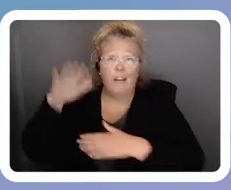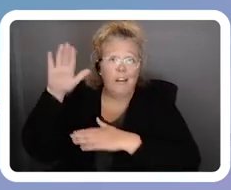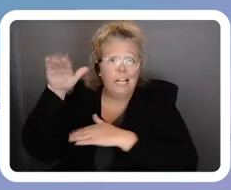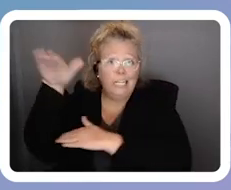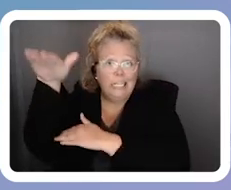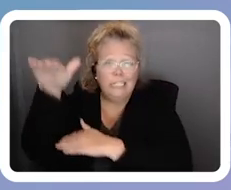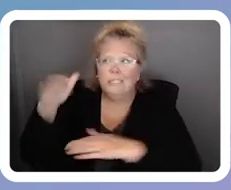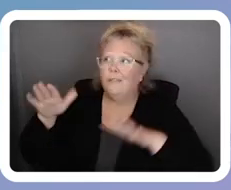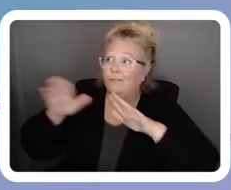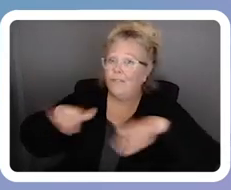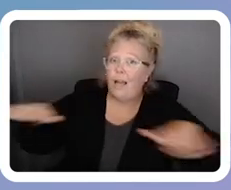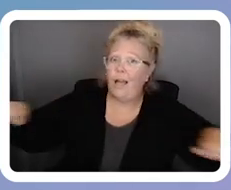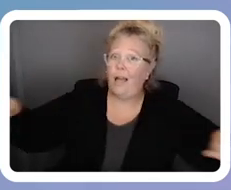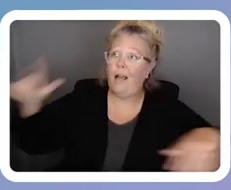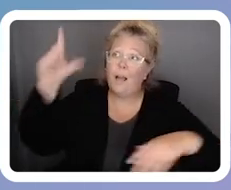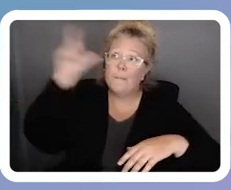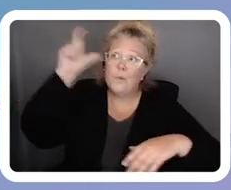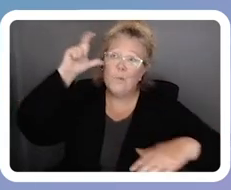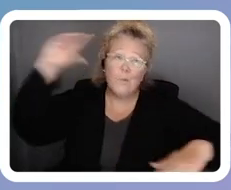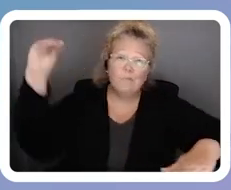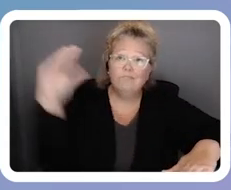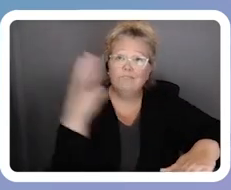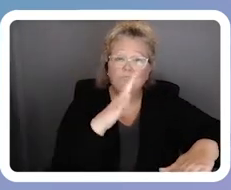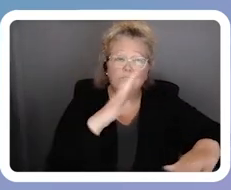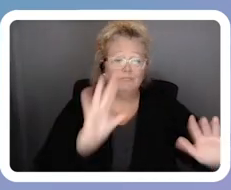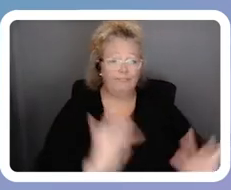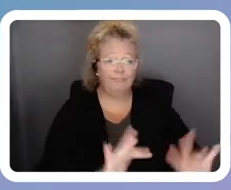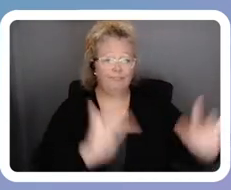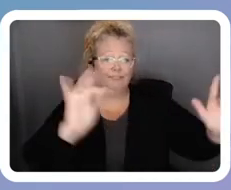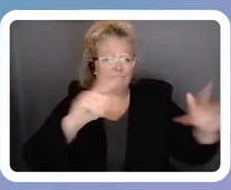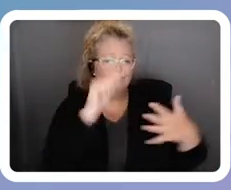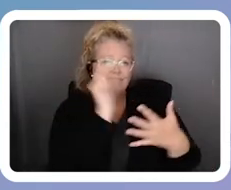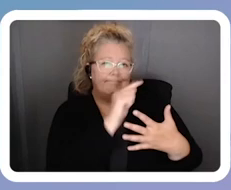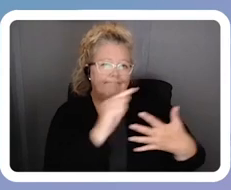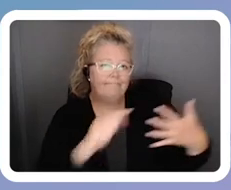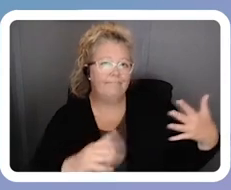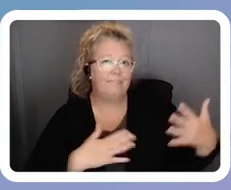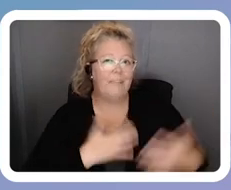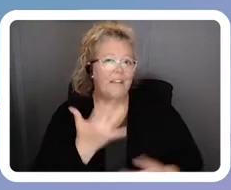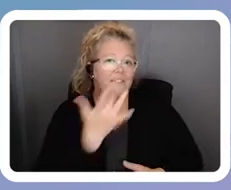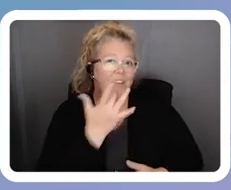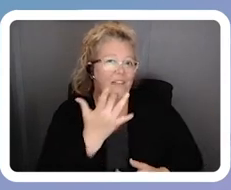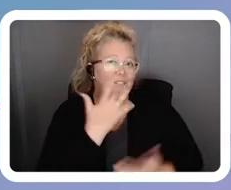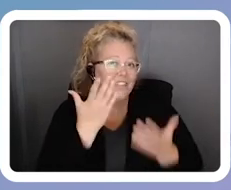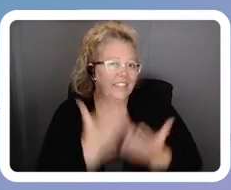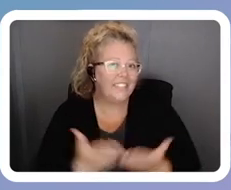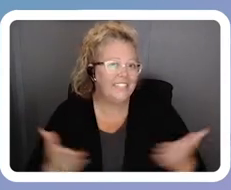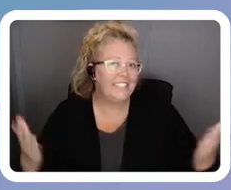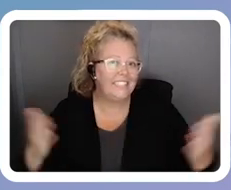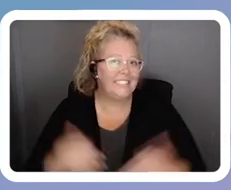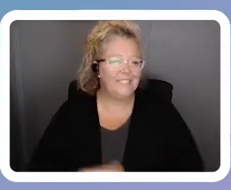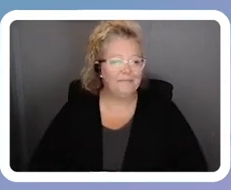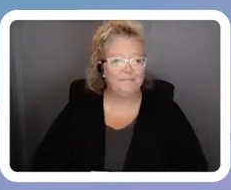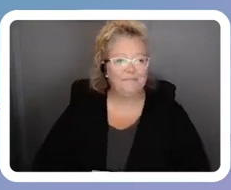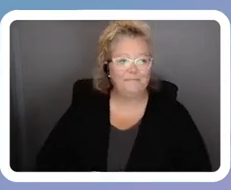fly with the moon on their wings. These are a few of my favorite things.